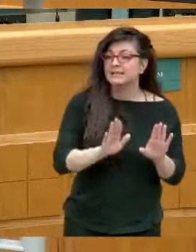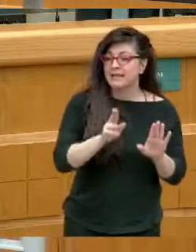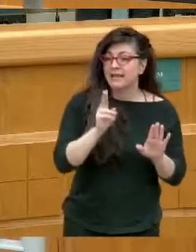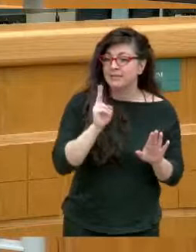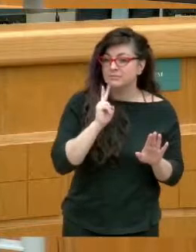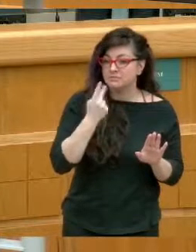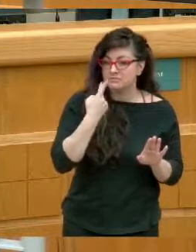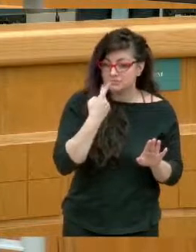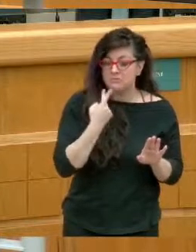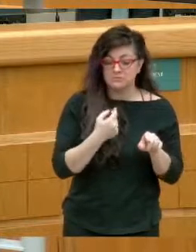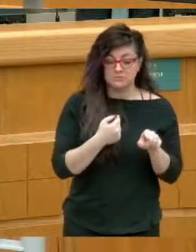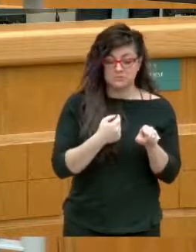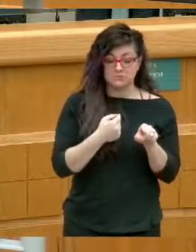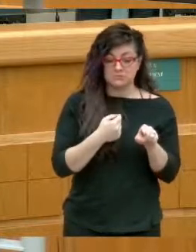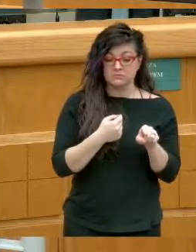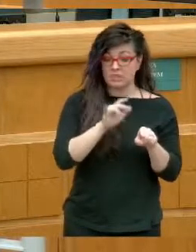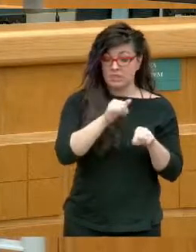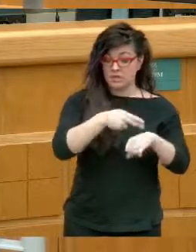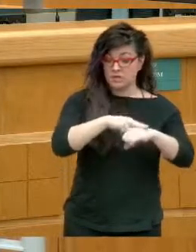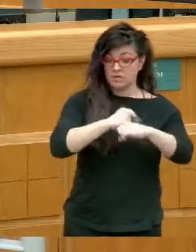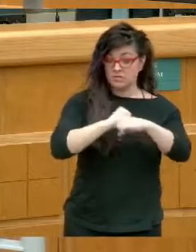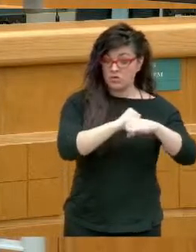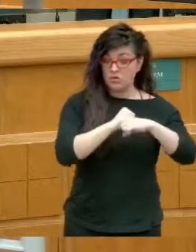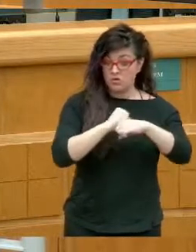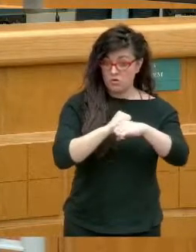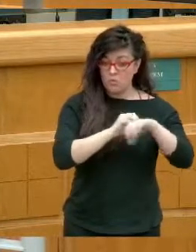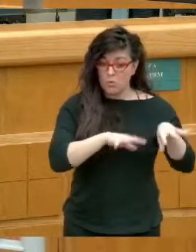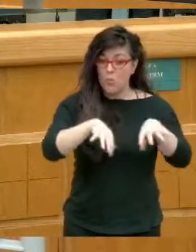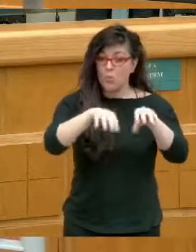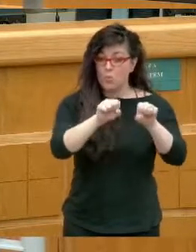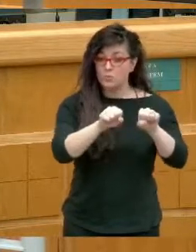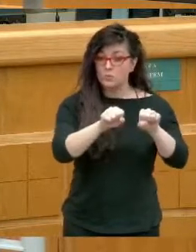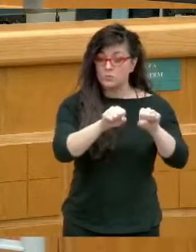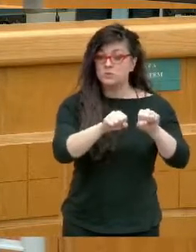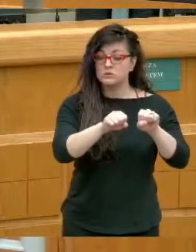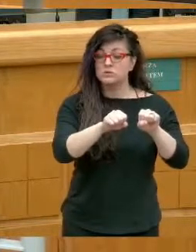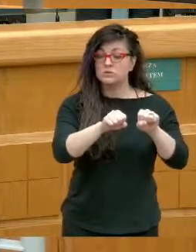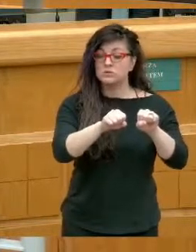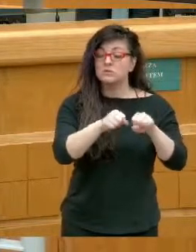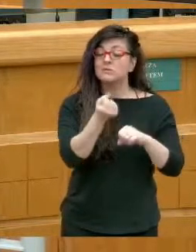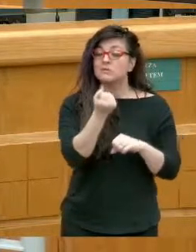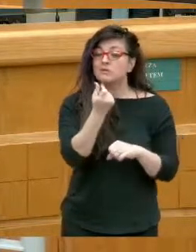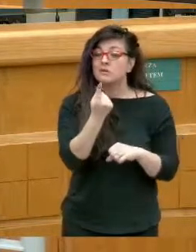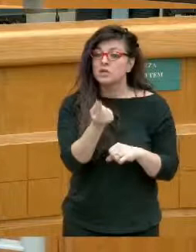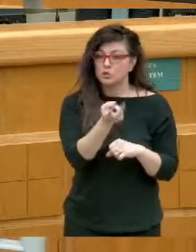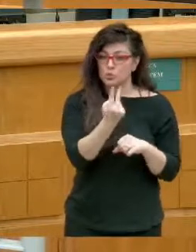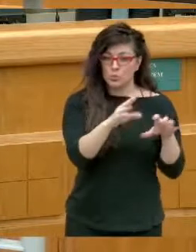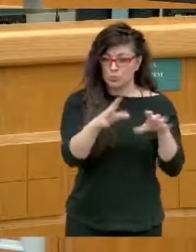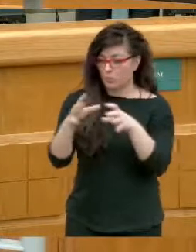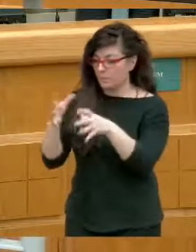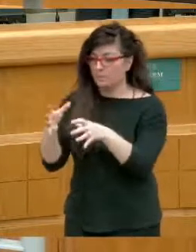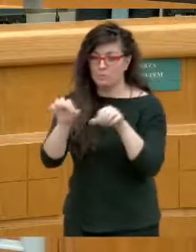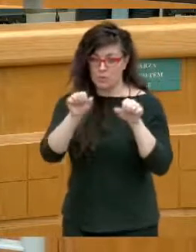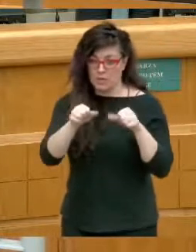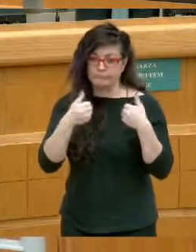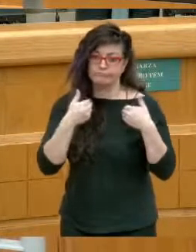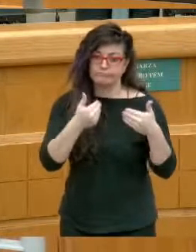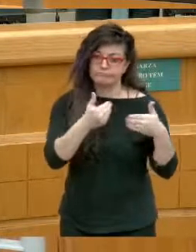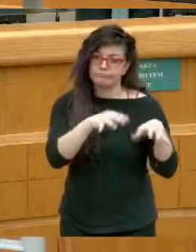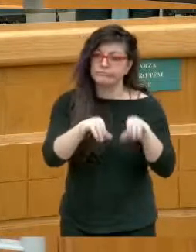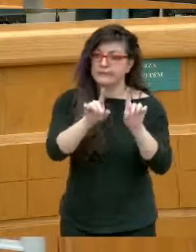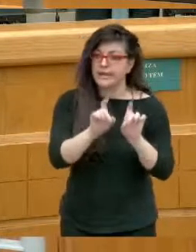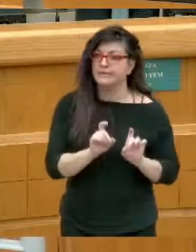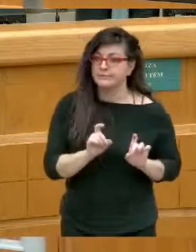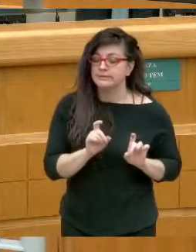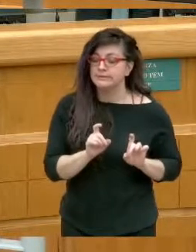so these National Guard testing sites have there's 2 different groups of people that can go to get